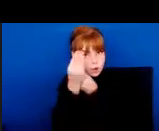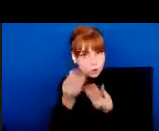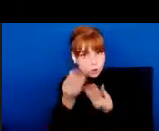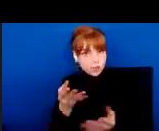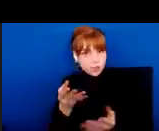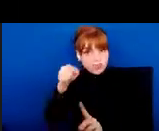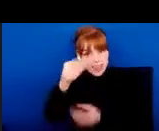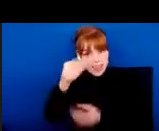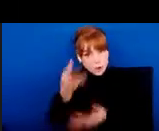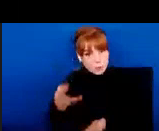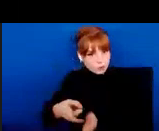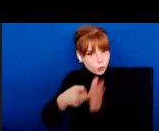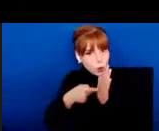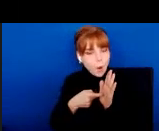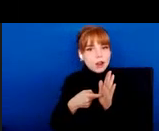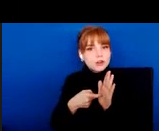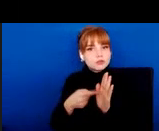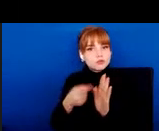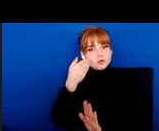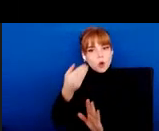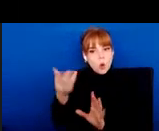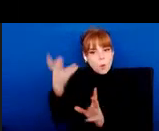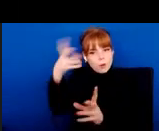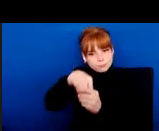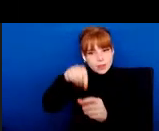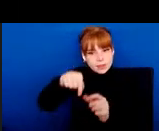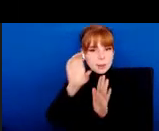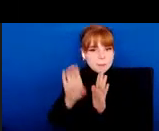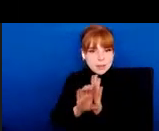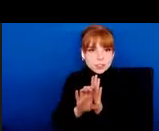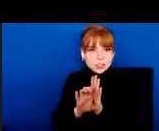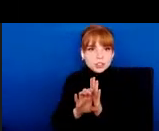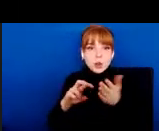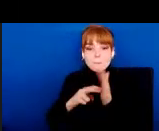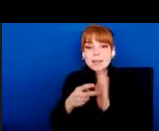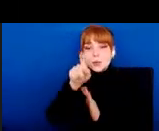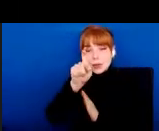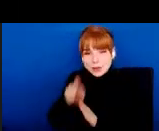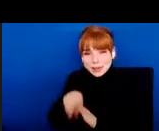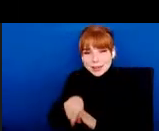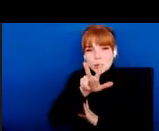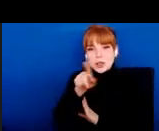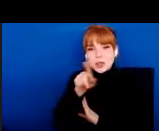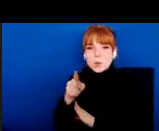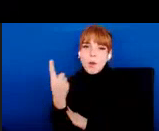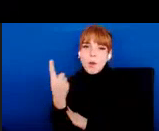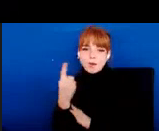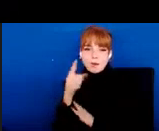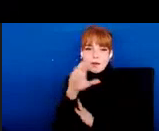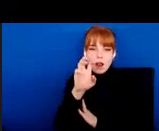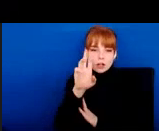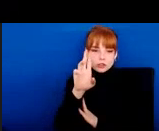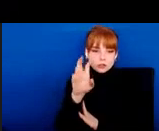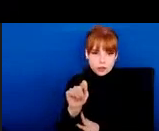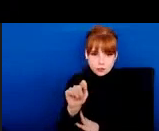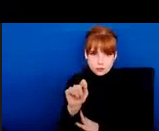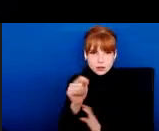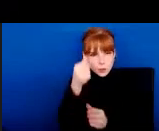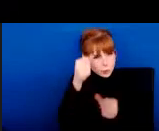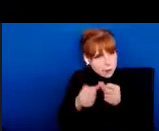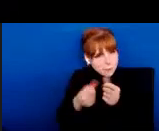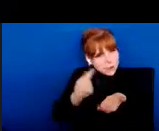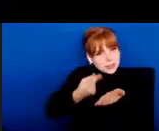only available in that image and would need that 3:1 contrast. Remember last time we did talk about some tools to help you test that